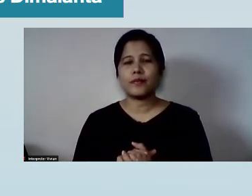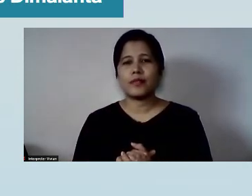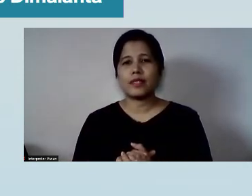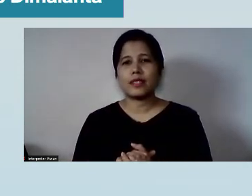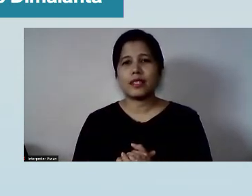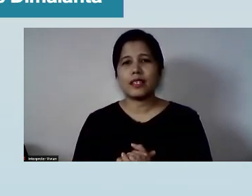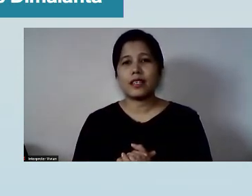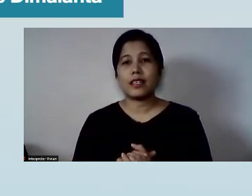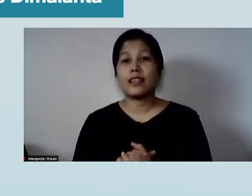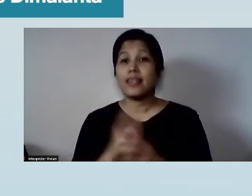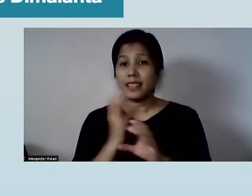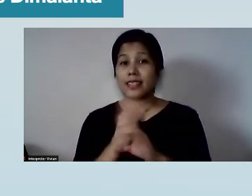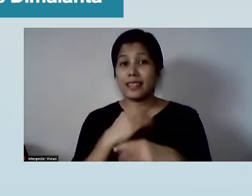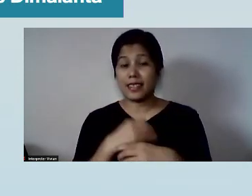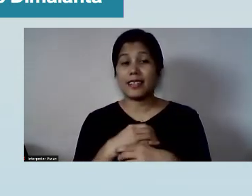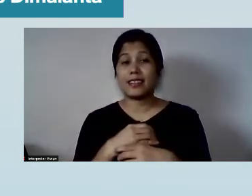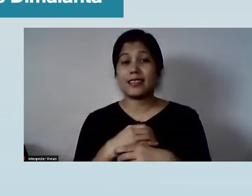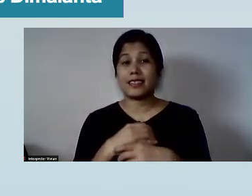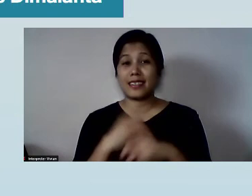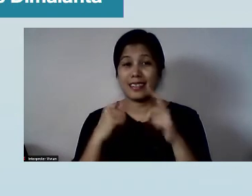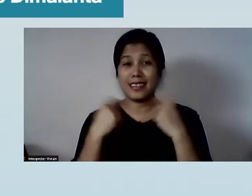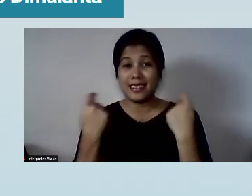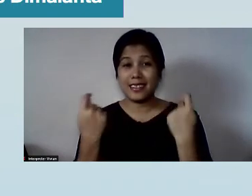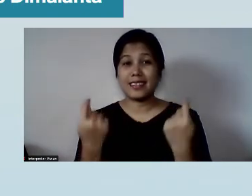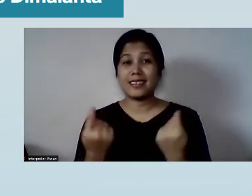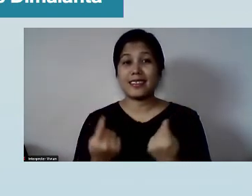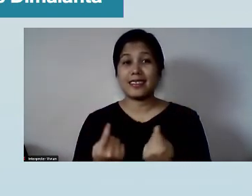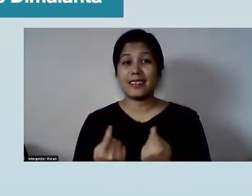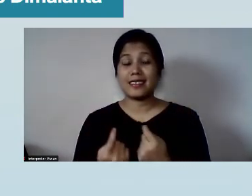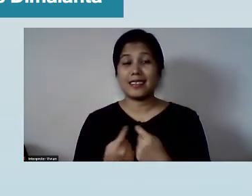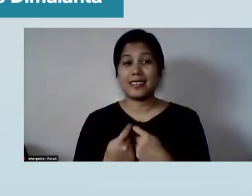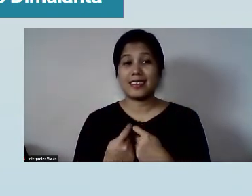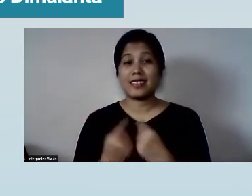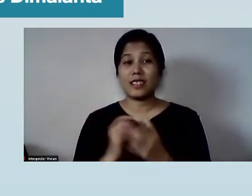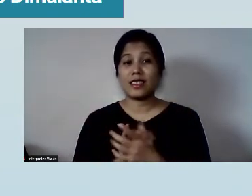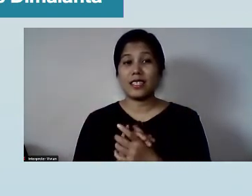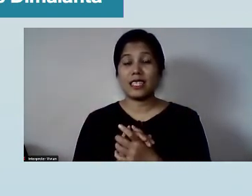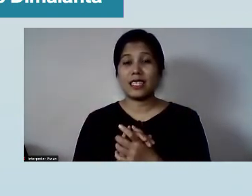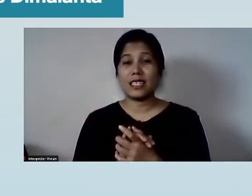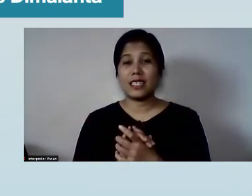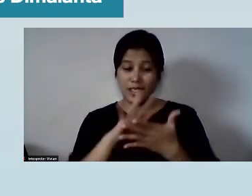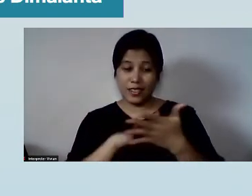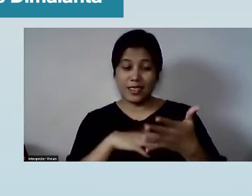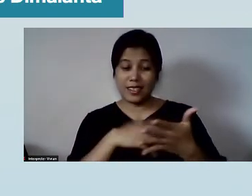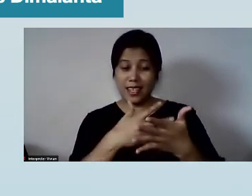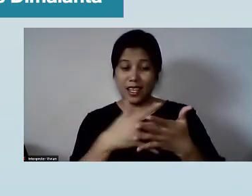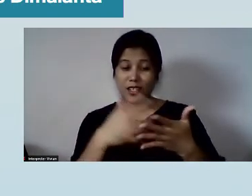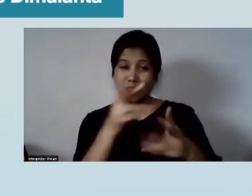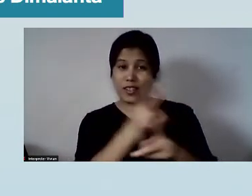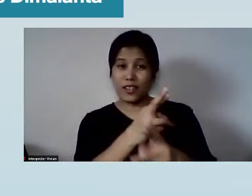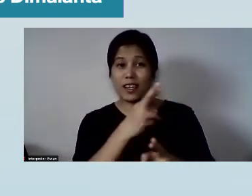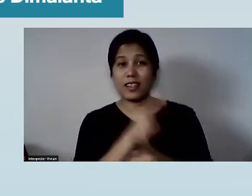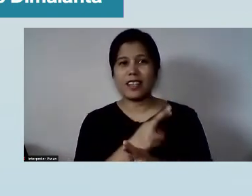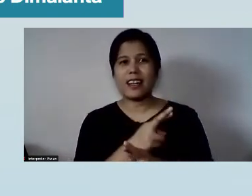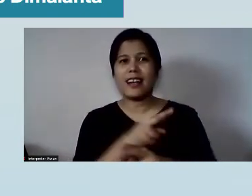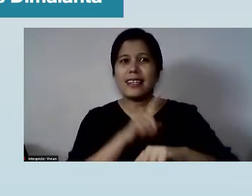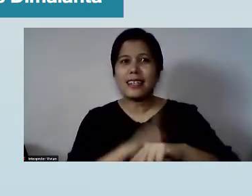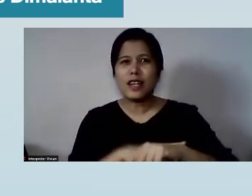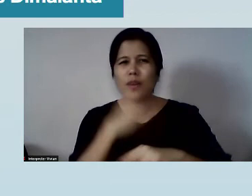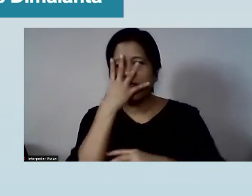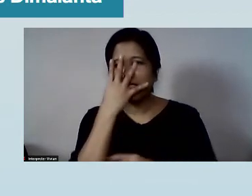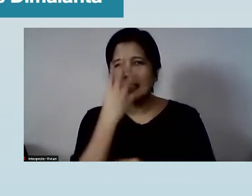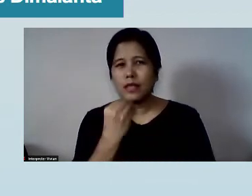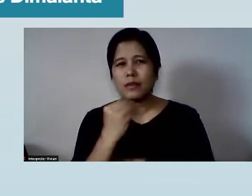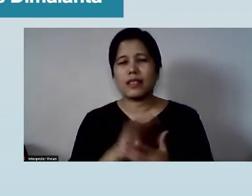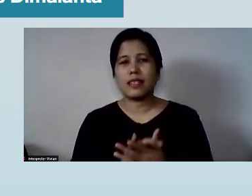Okay, create a routine. Slide. Okay, schedule regular times for sleeping. Ito ho, tatlo